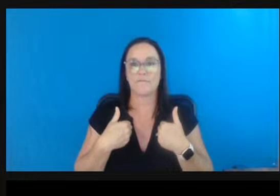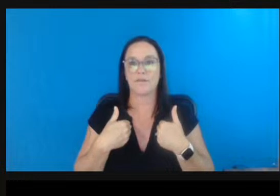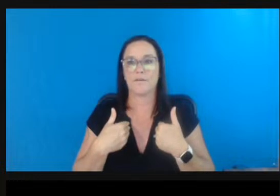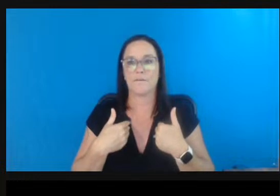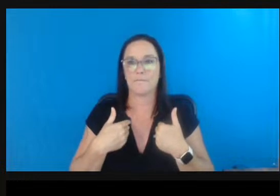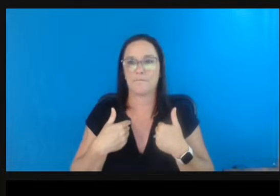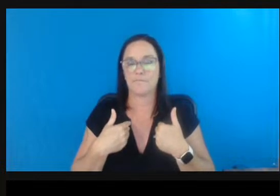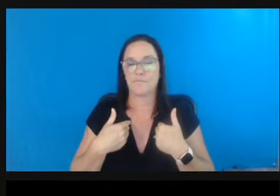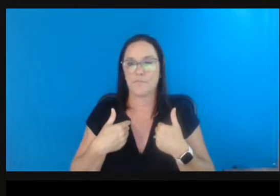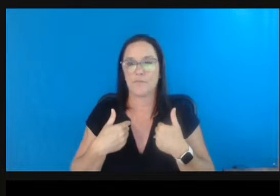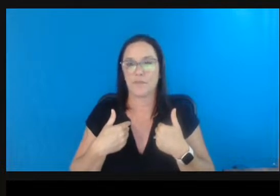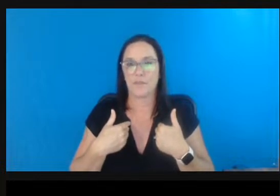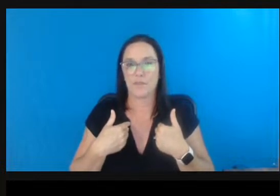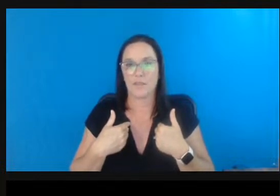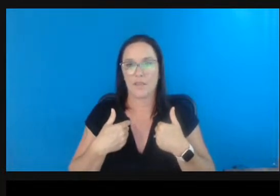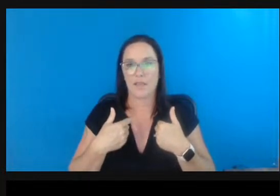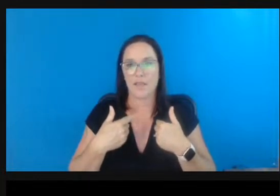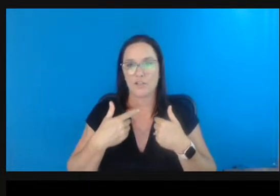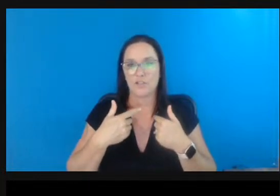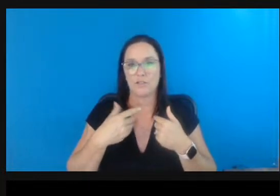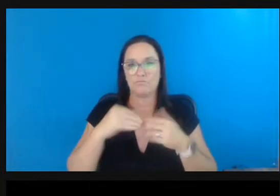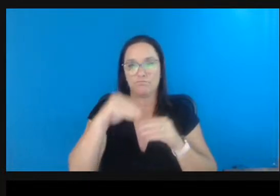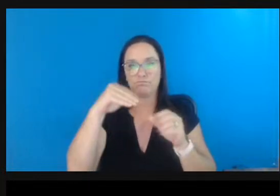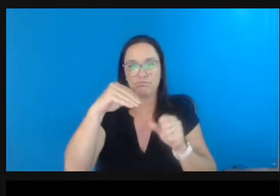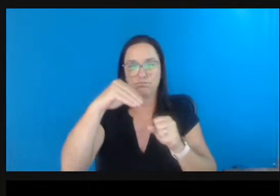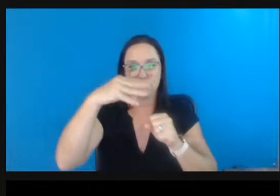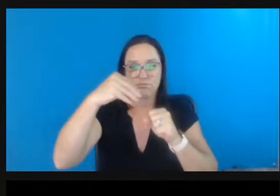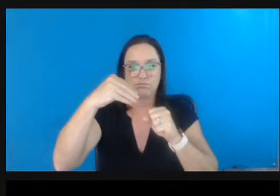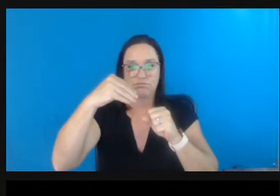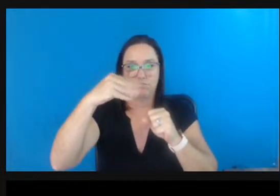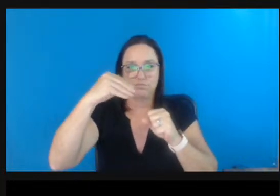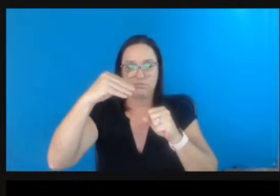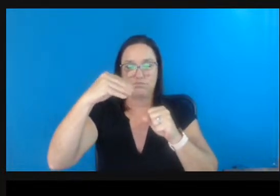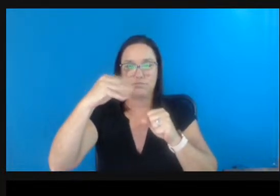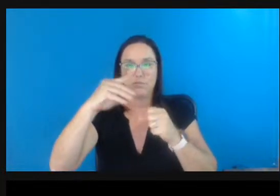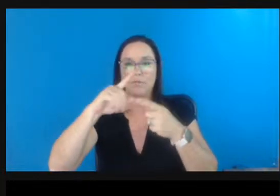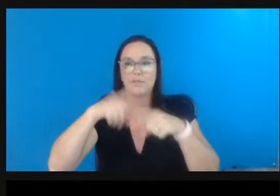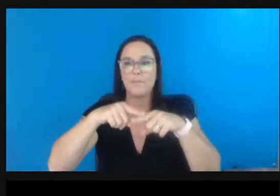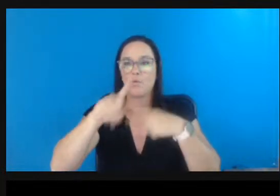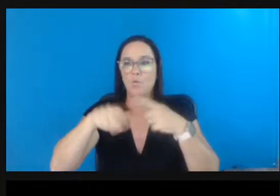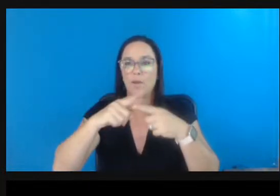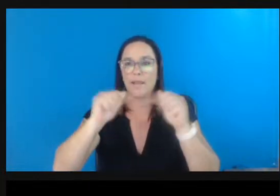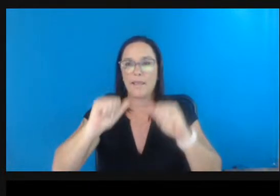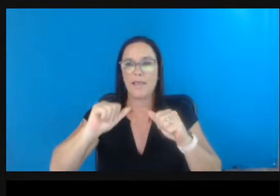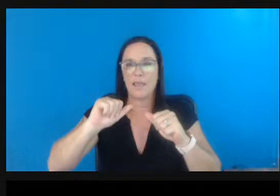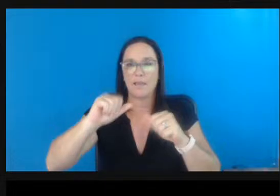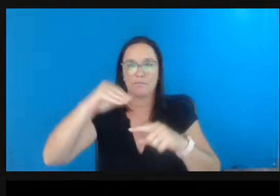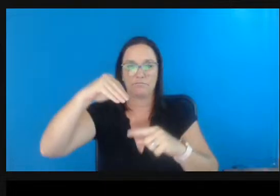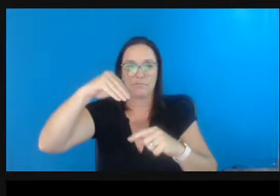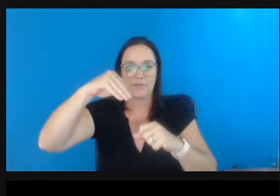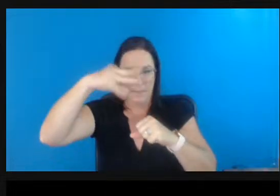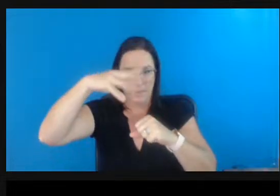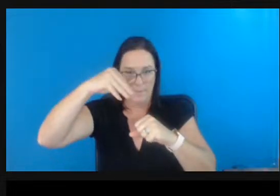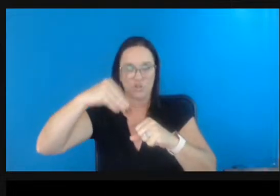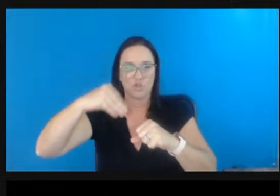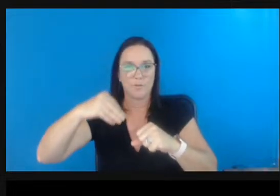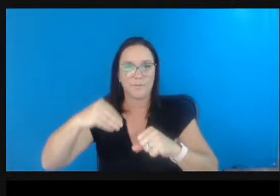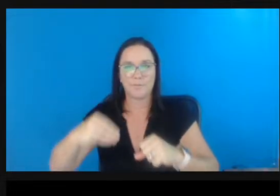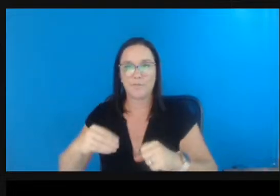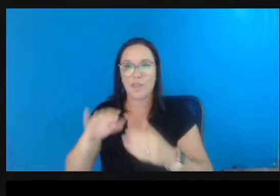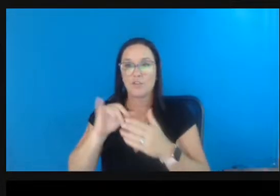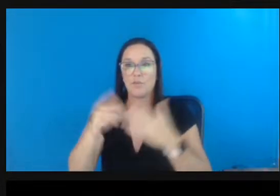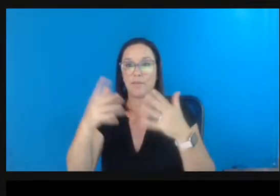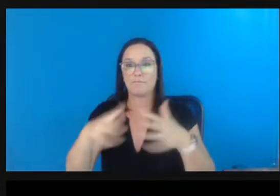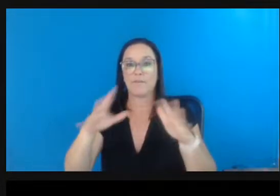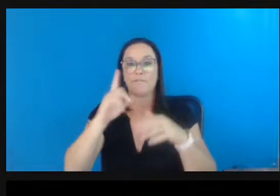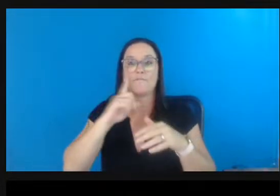when you have to sample your data based on when a satellite can fly over, kind of thing. So that wraps up our volcanic